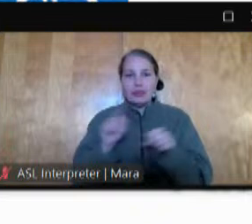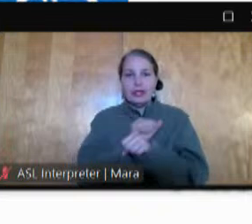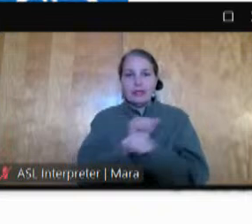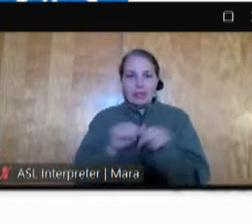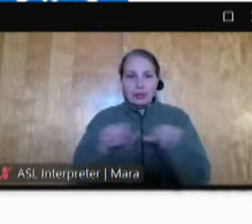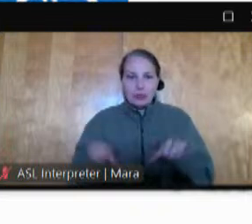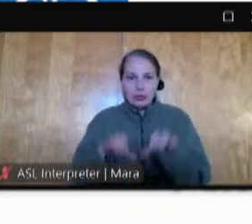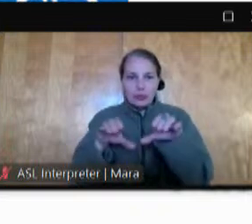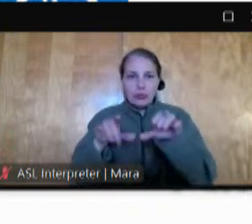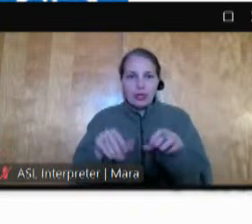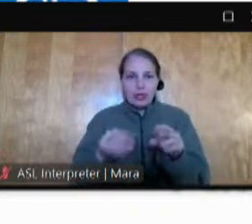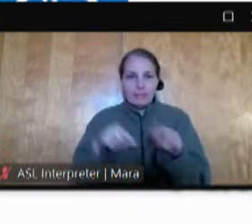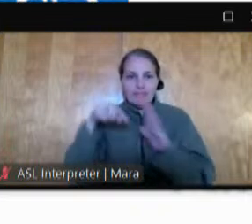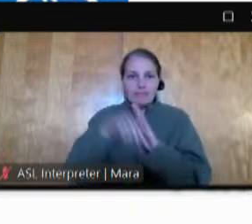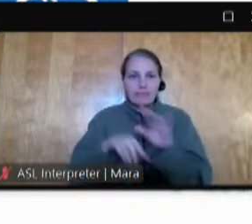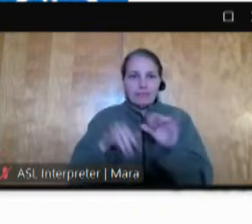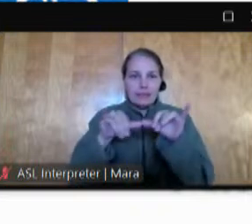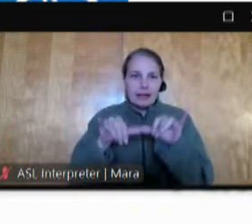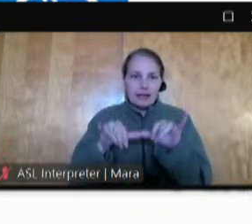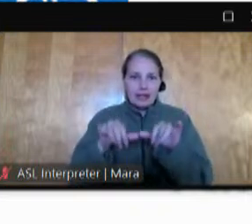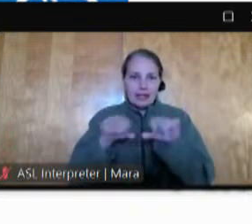measurements.